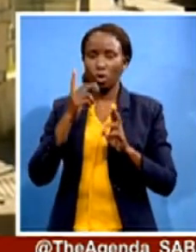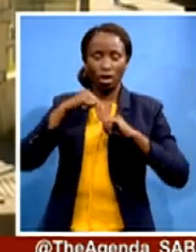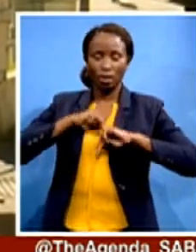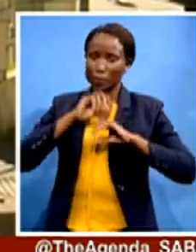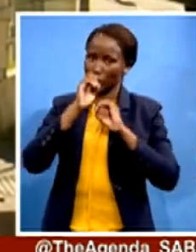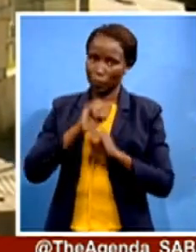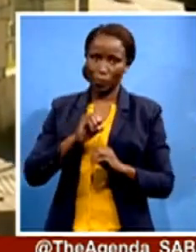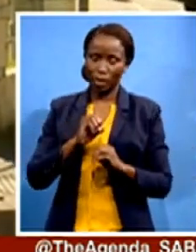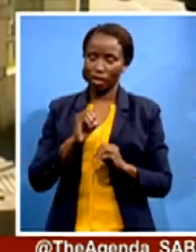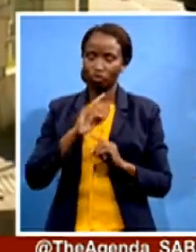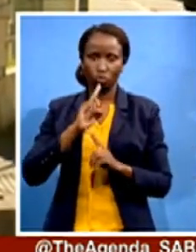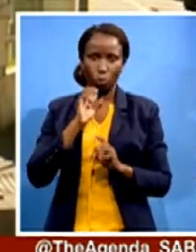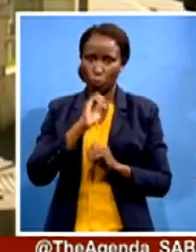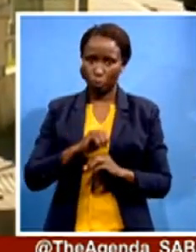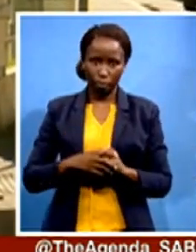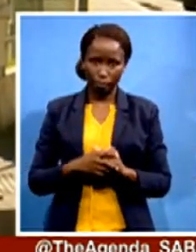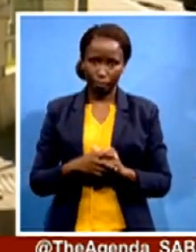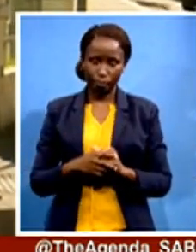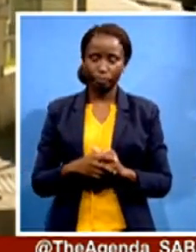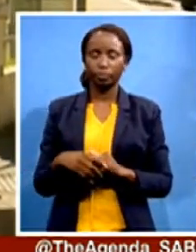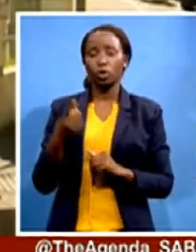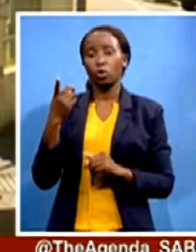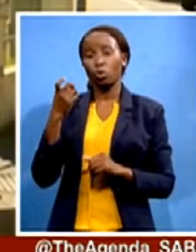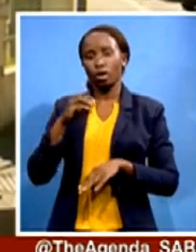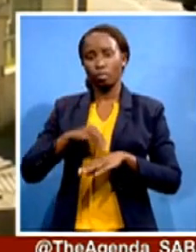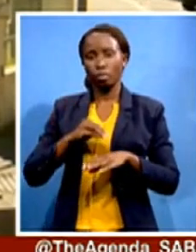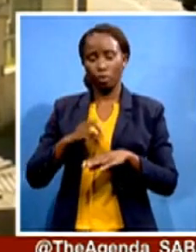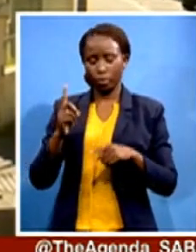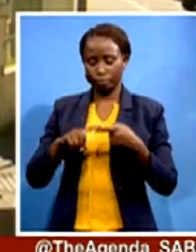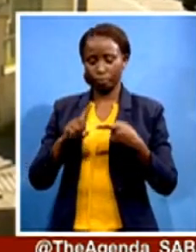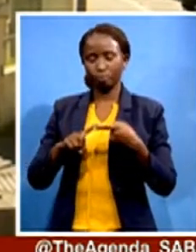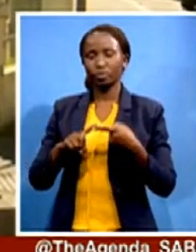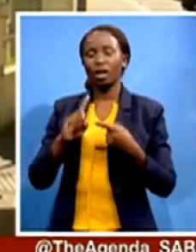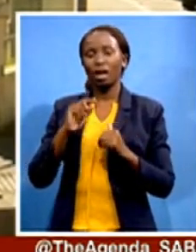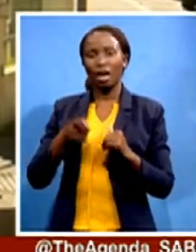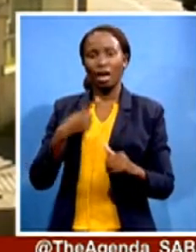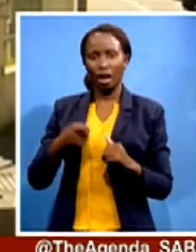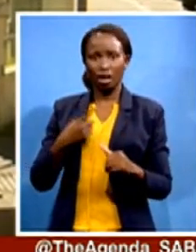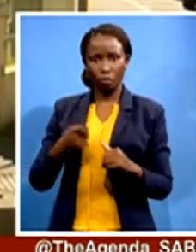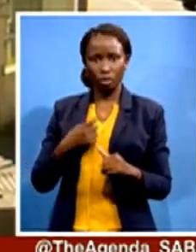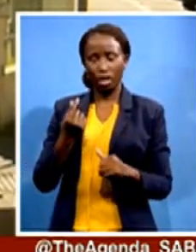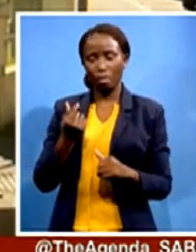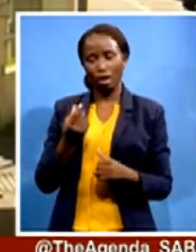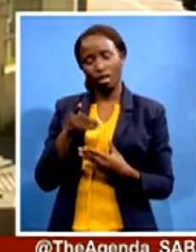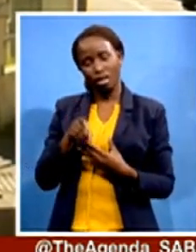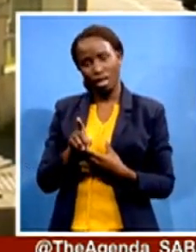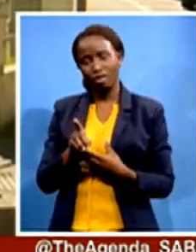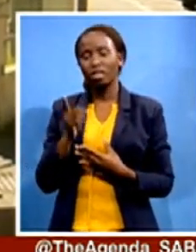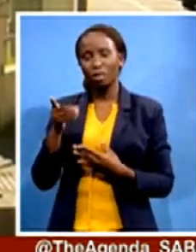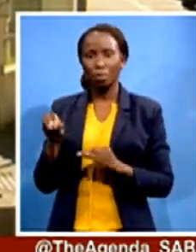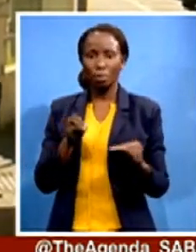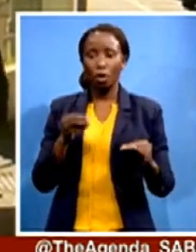One of the issues is the issue of book allowances. That is long overdue. The NSFAS confirmed that the book allowances have been injected on